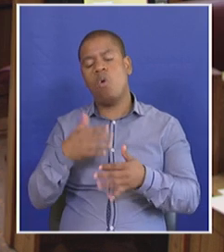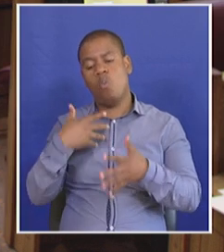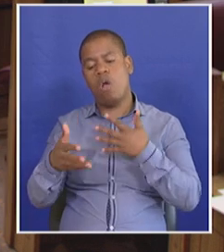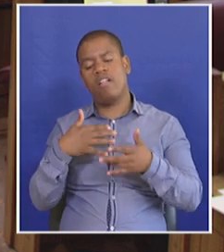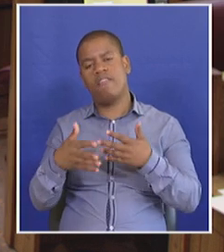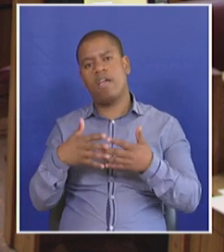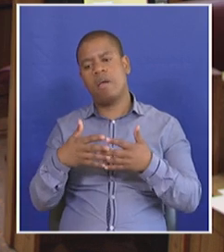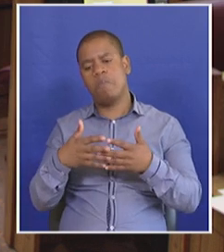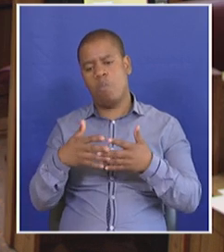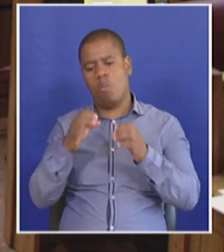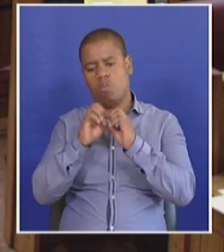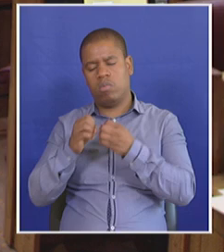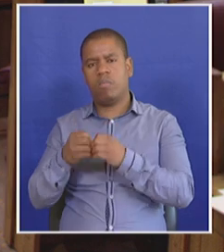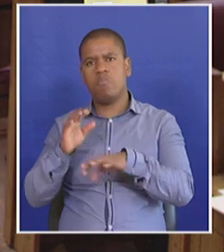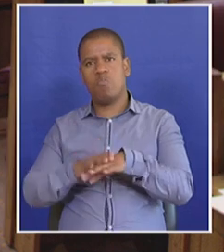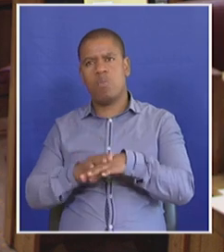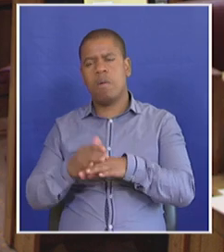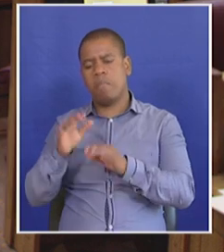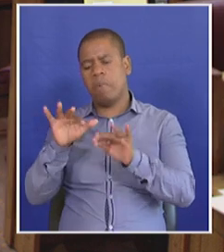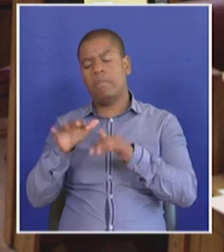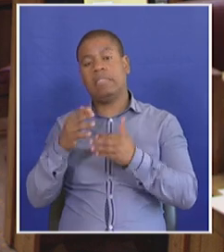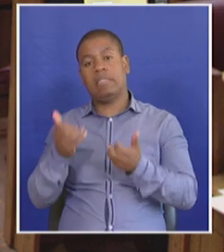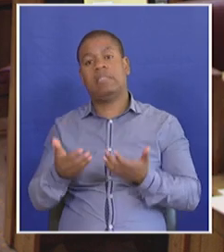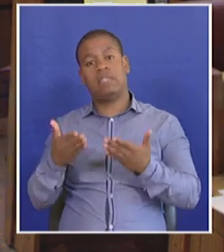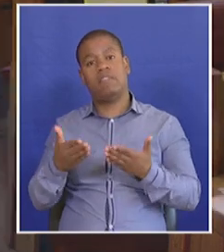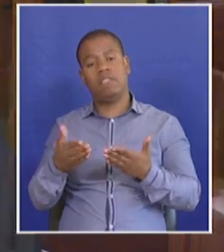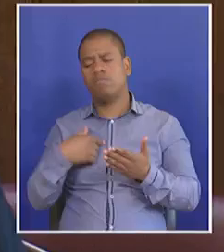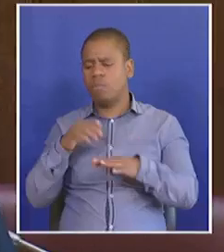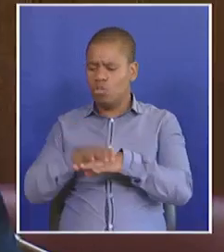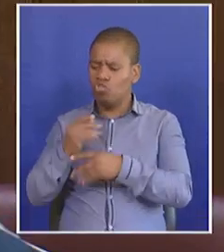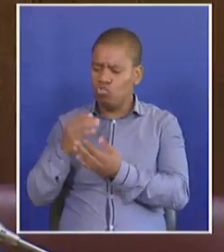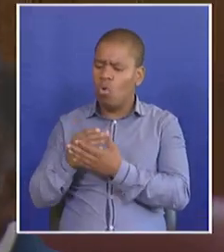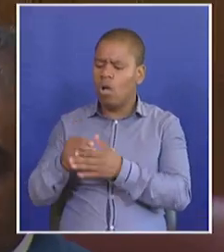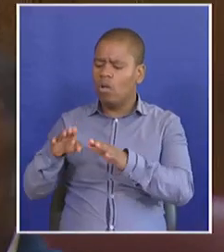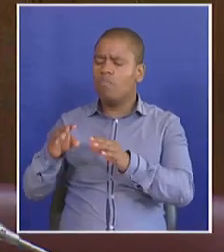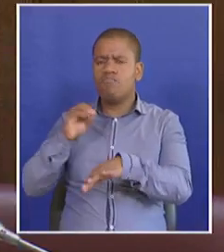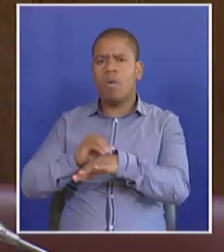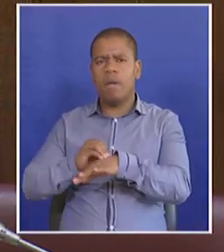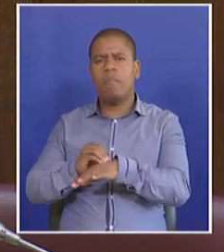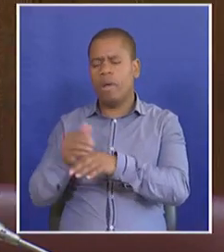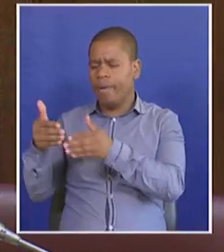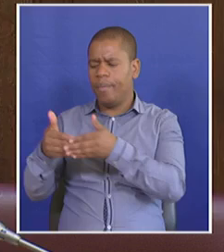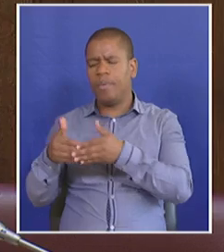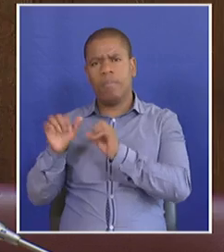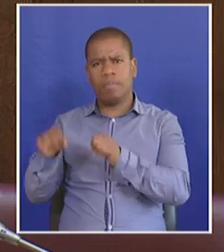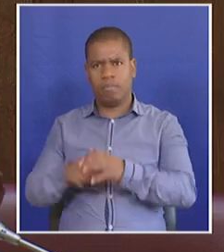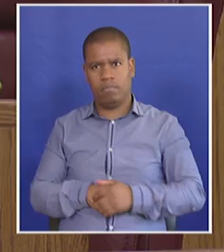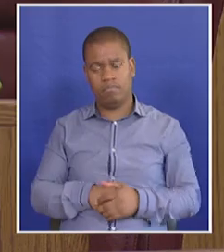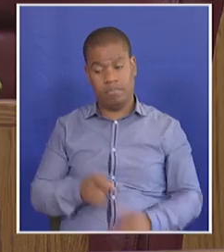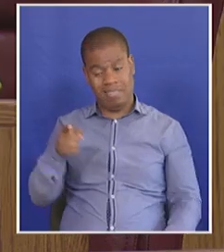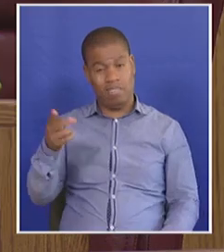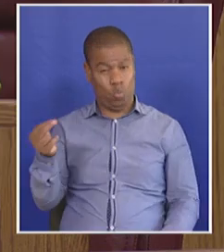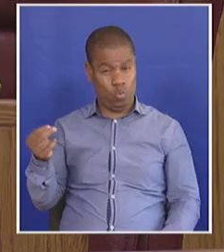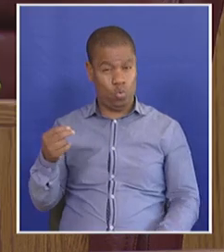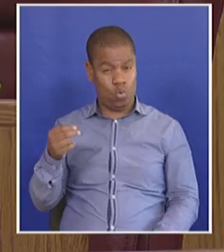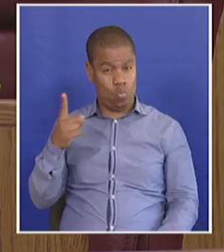other institutions of public safety and security to tackle the issue of young offenders? Thank you. It's a new question, Honorable Deputy